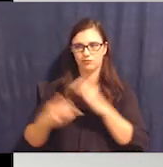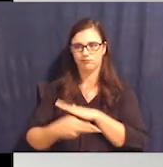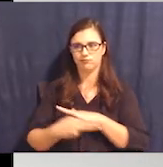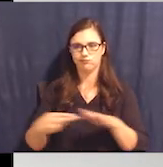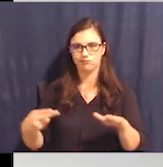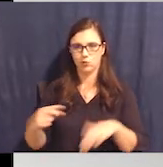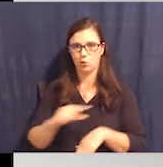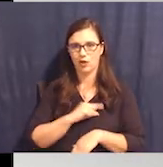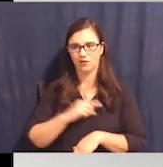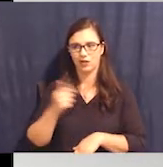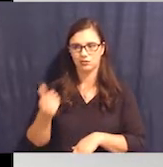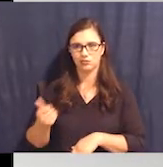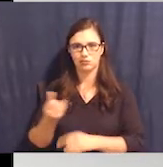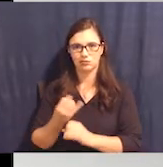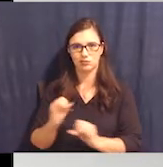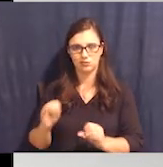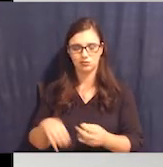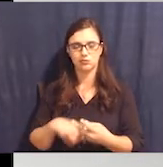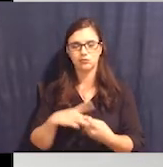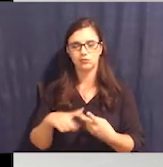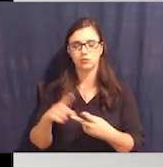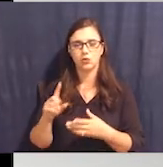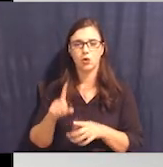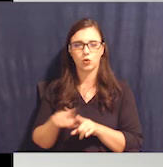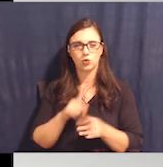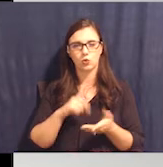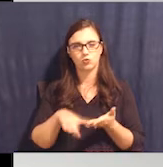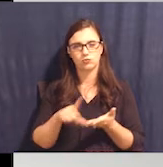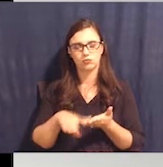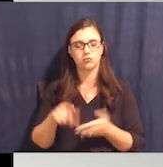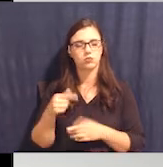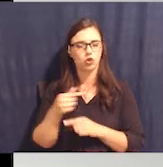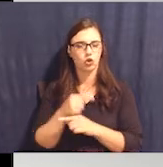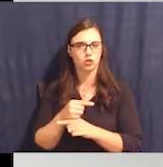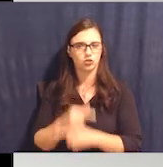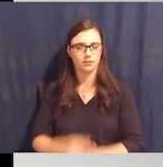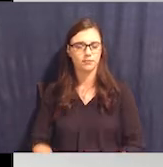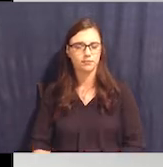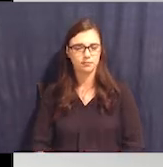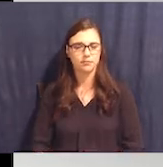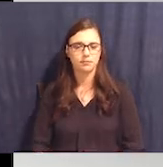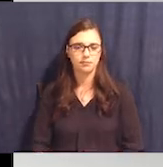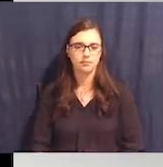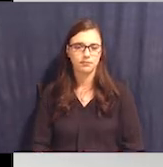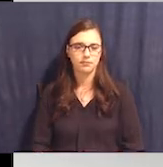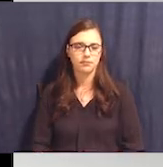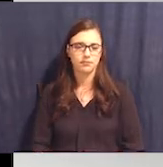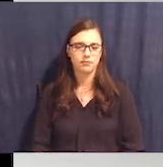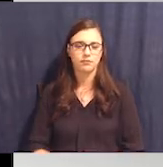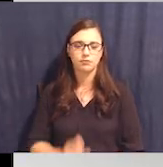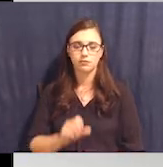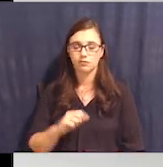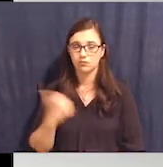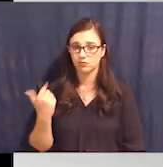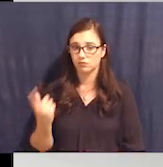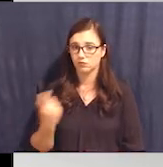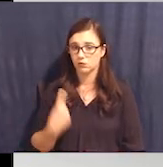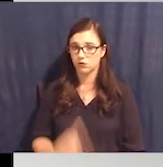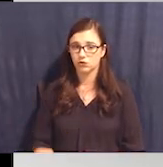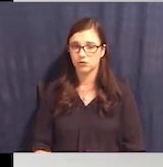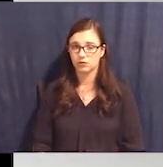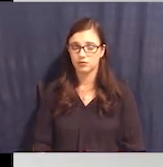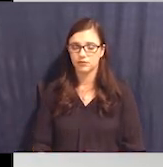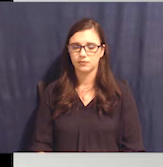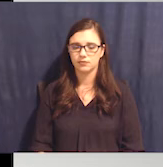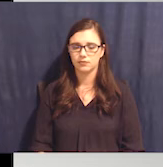now an adult and qualifies on their own, and you're going to want to also look into guardianship. Any other